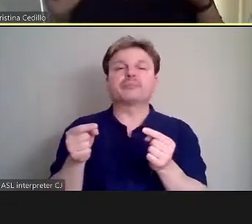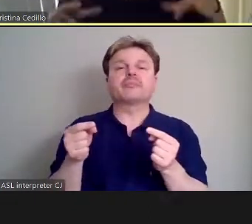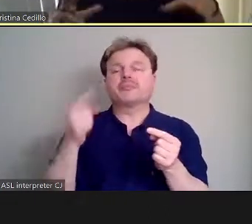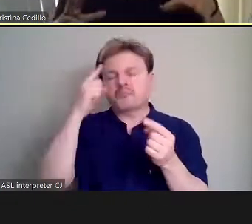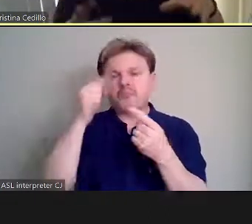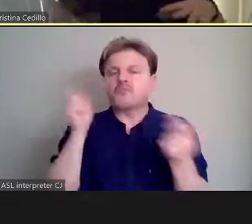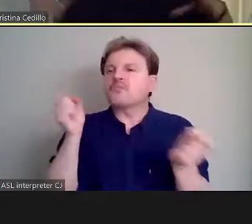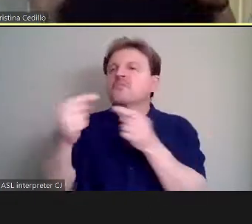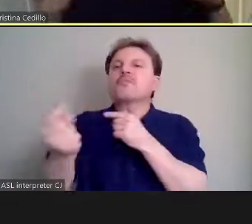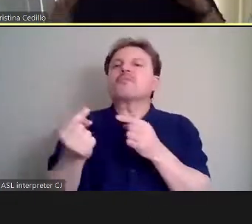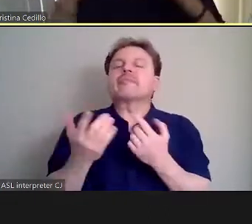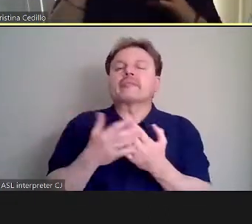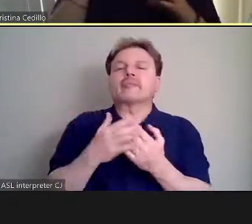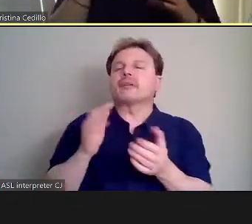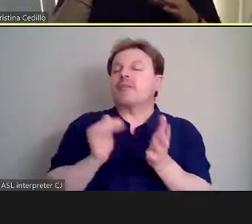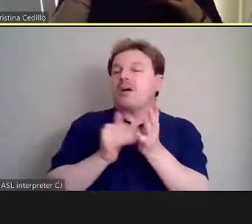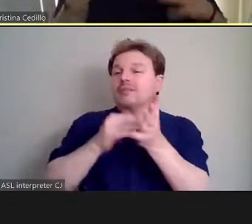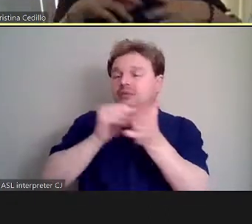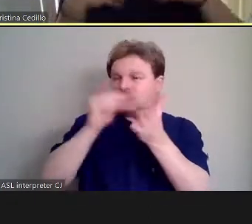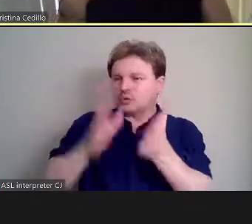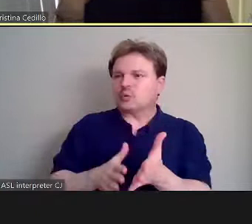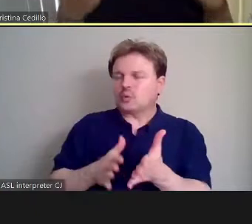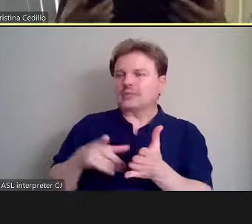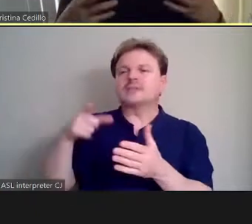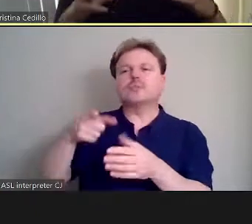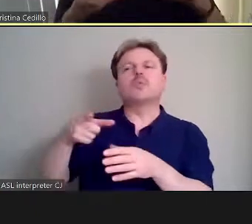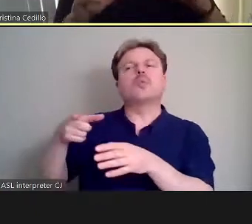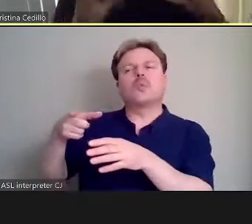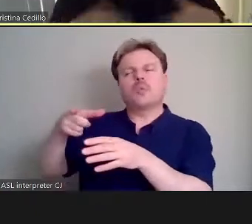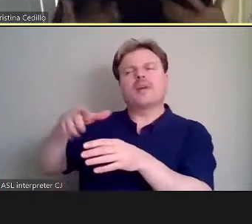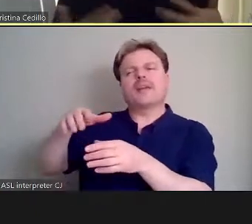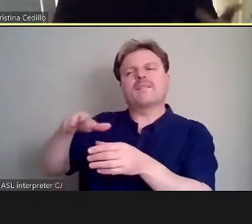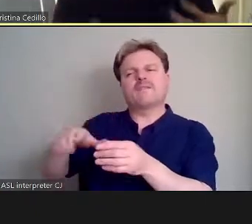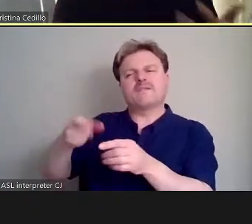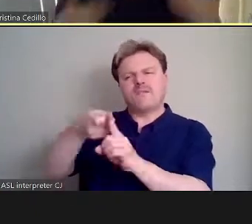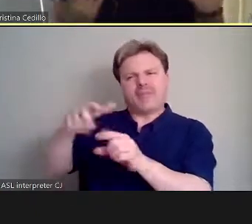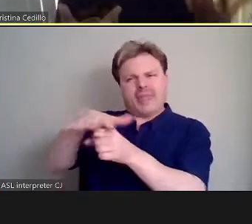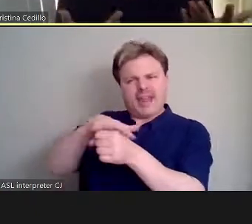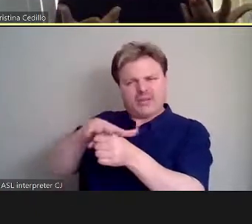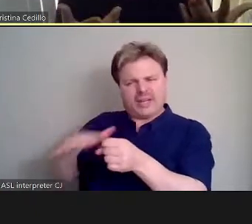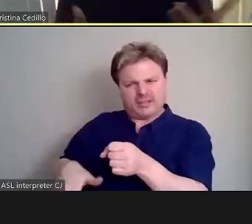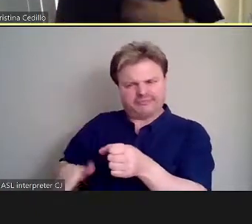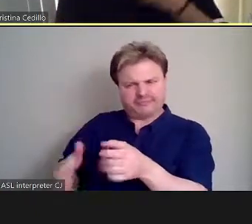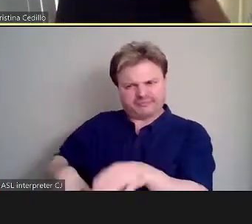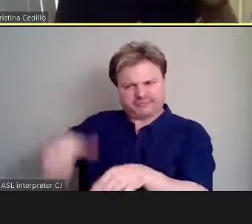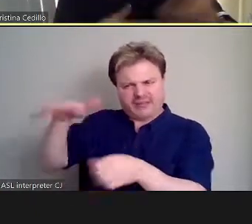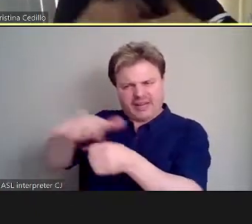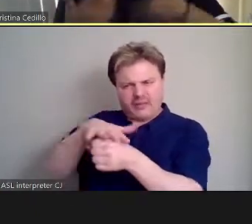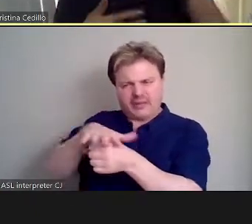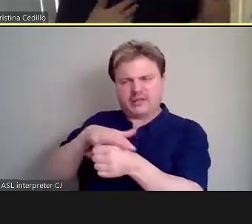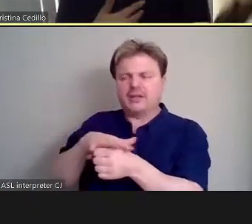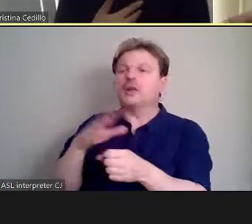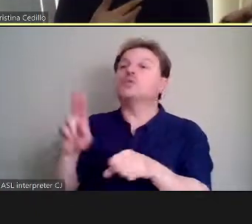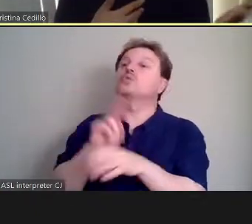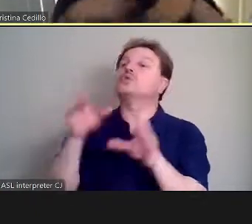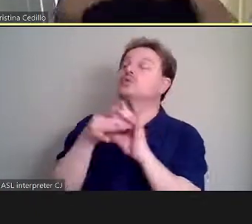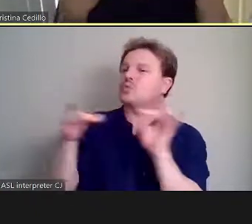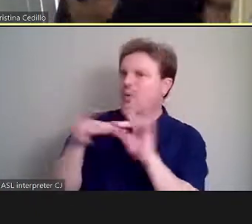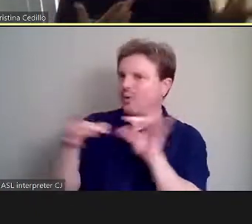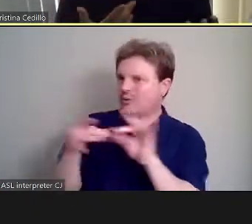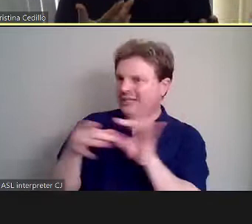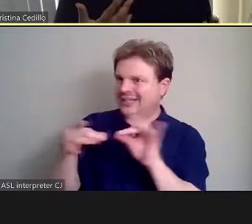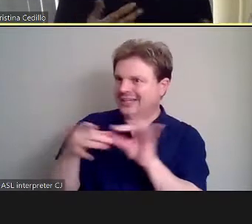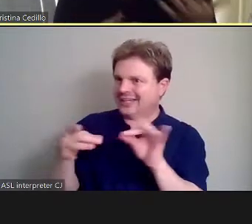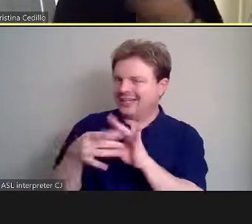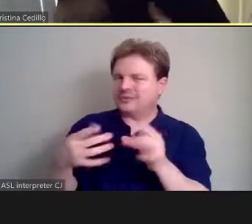often students with Indigenous backgrounds will use story to try to engage people and kind of illustrate the points